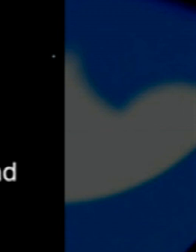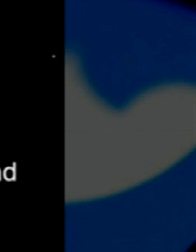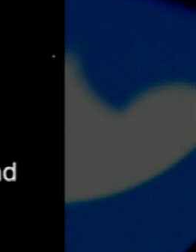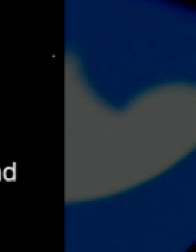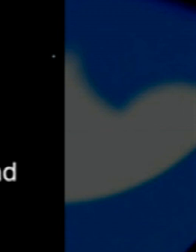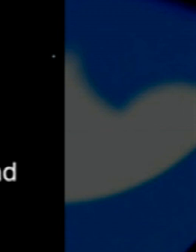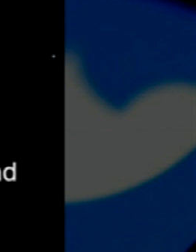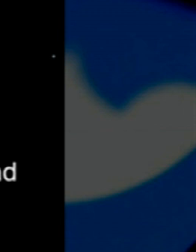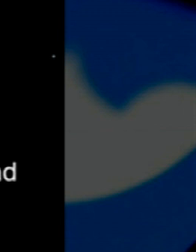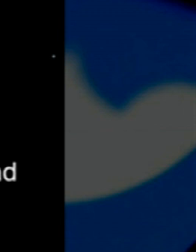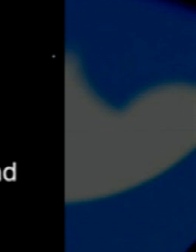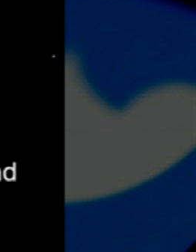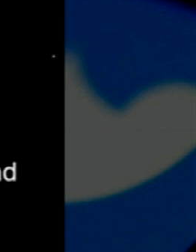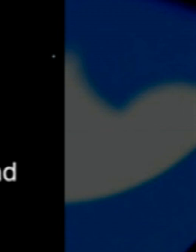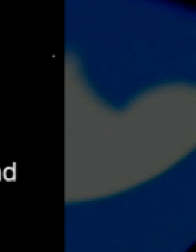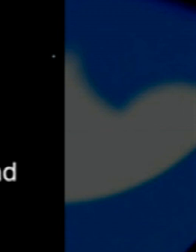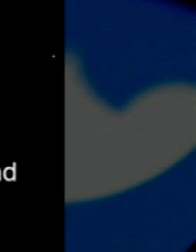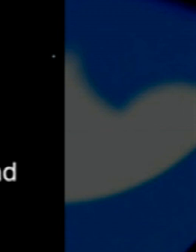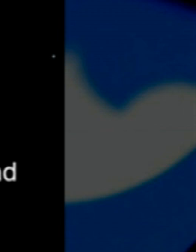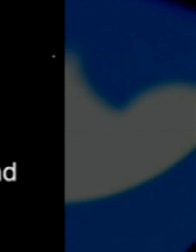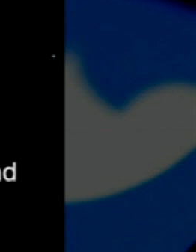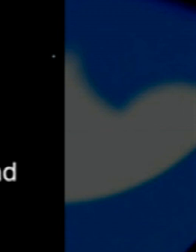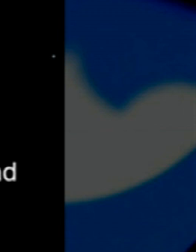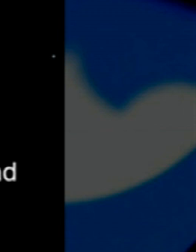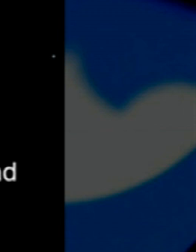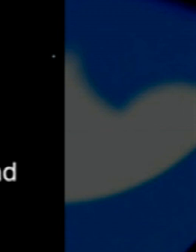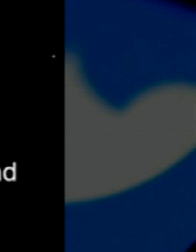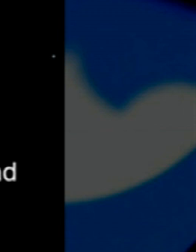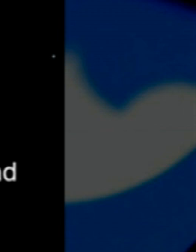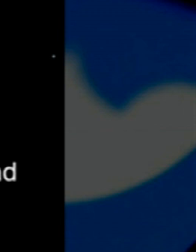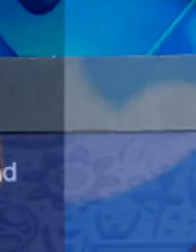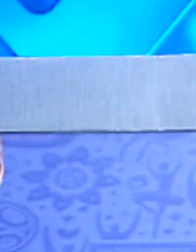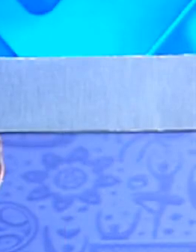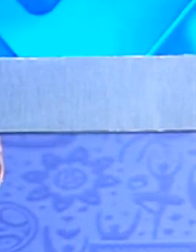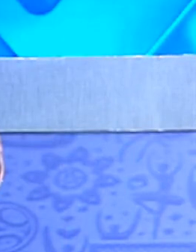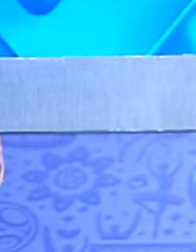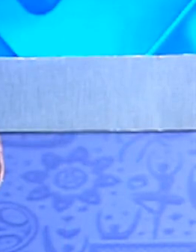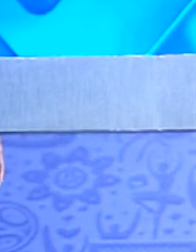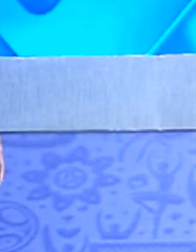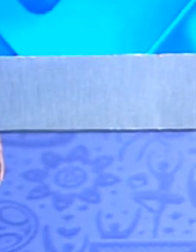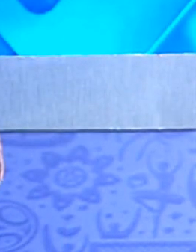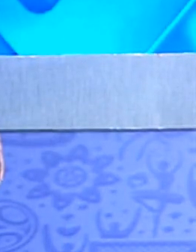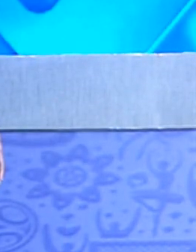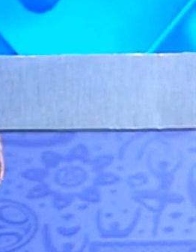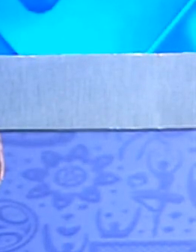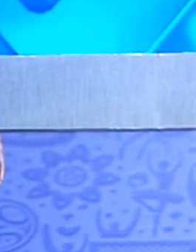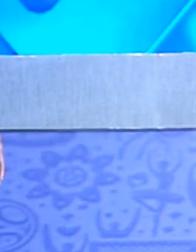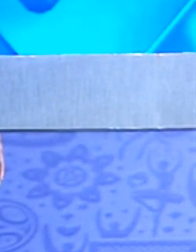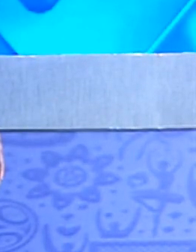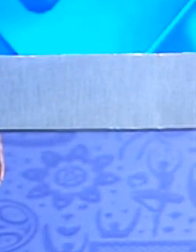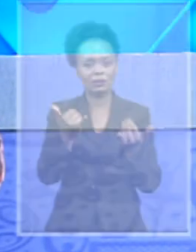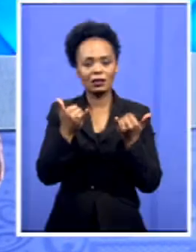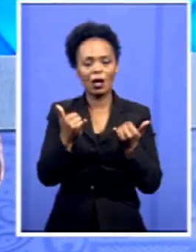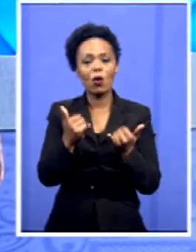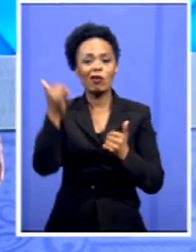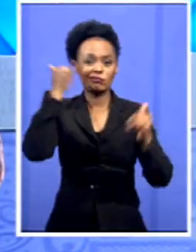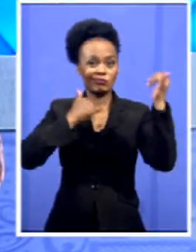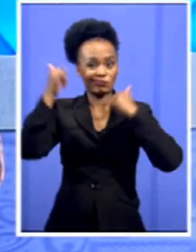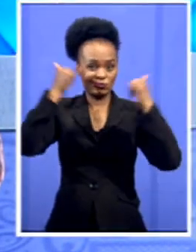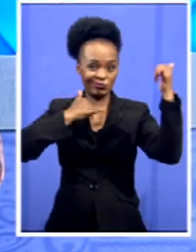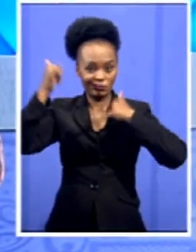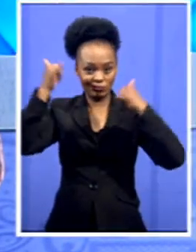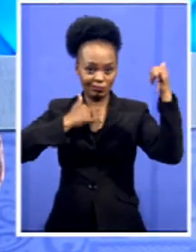more. We will show you more later on in the show. But of course, I did promise that we will take some of your calls as